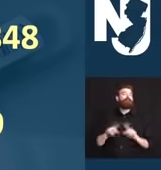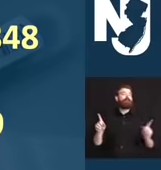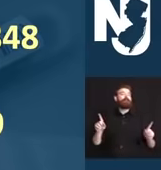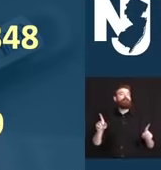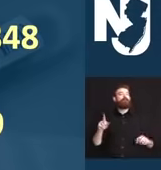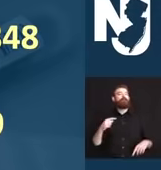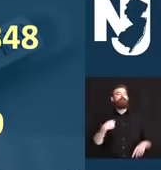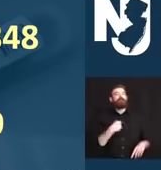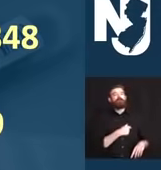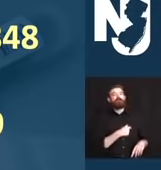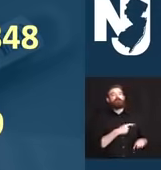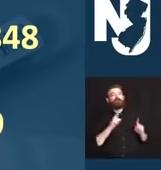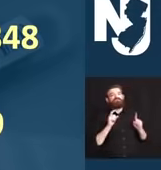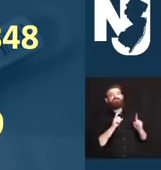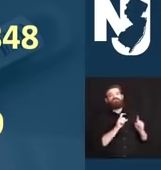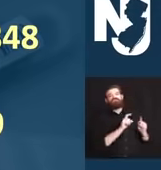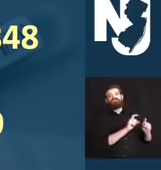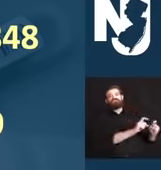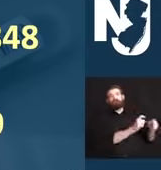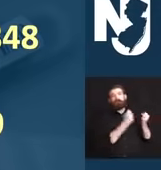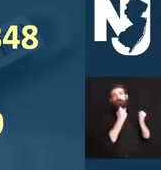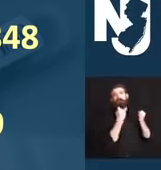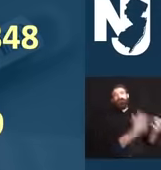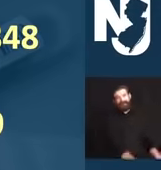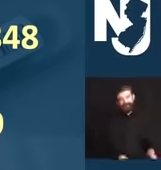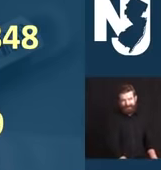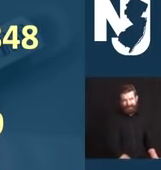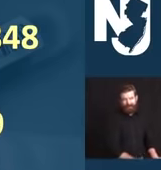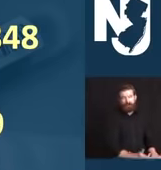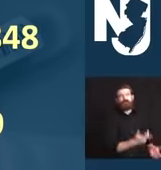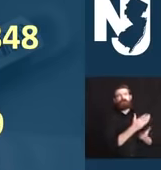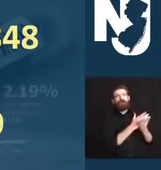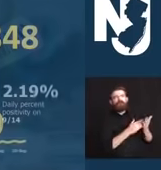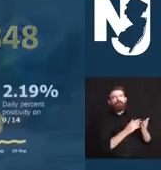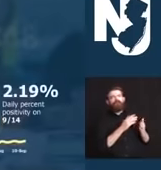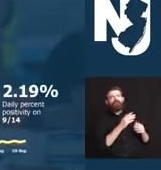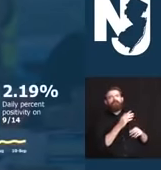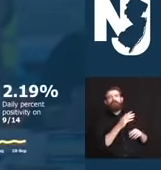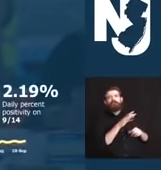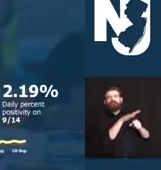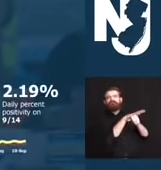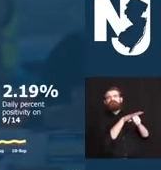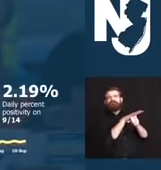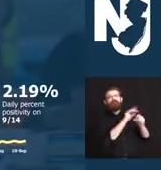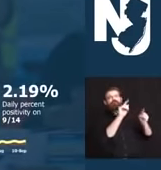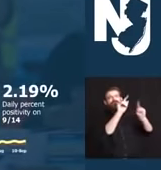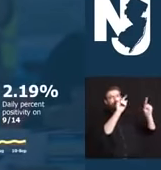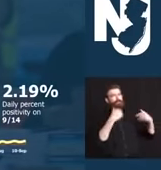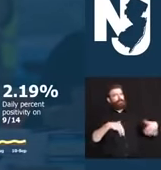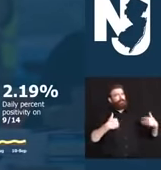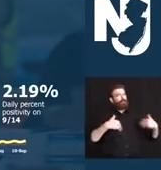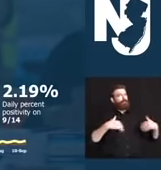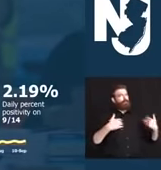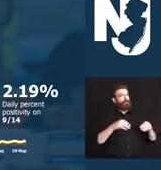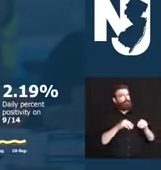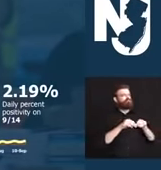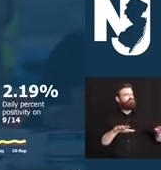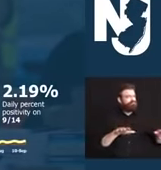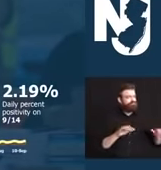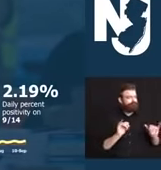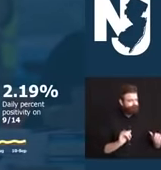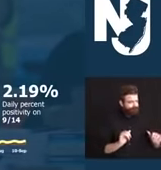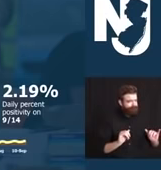on, you'll get into in a little bit more detail. The rate of positivity, as I mentioned, for all tests conducted, this would have been as of Monday,